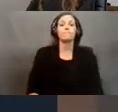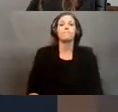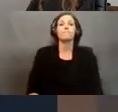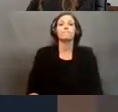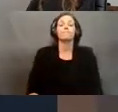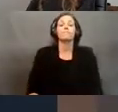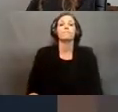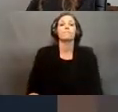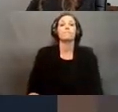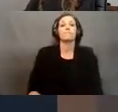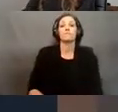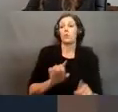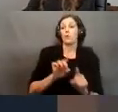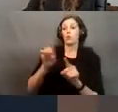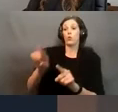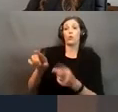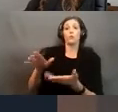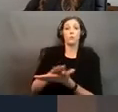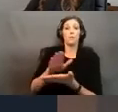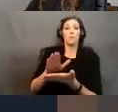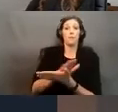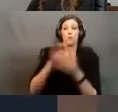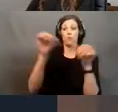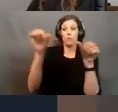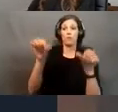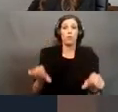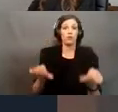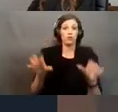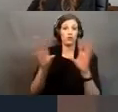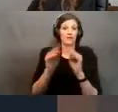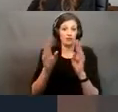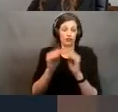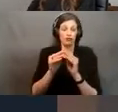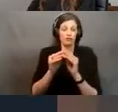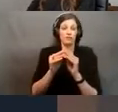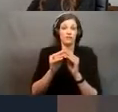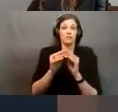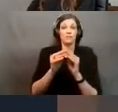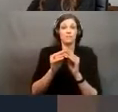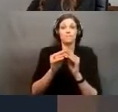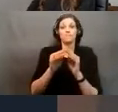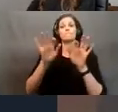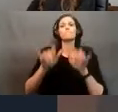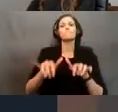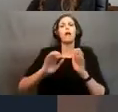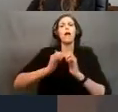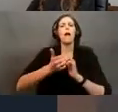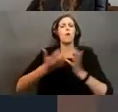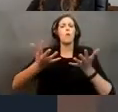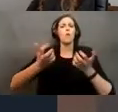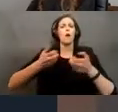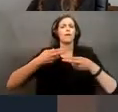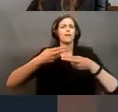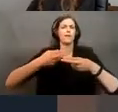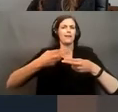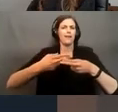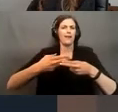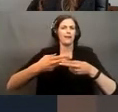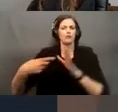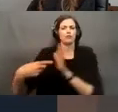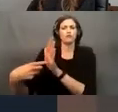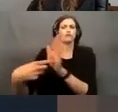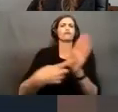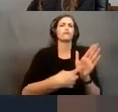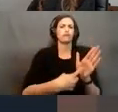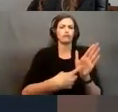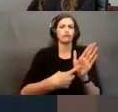going to a paper or poster session, you will be prompted to enter the way you want your name to appear when you join. And then at